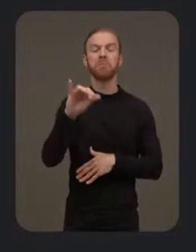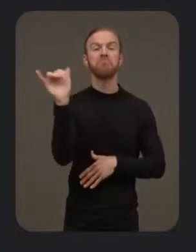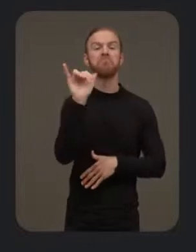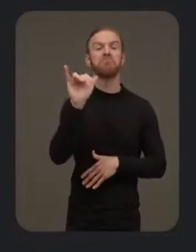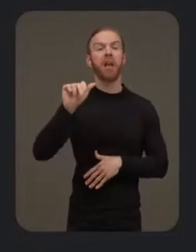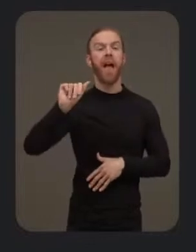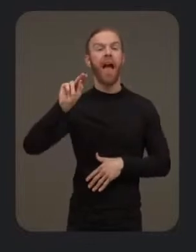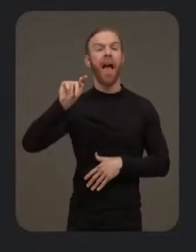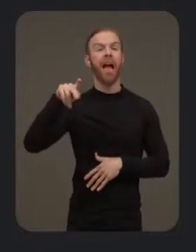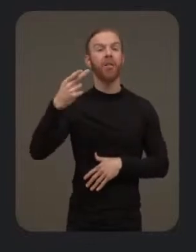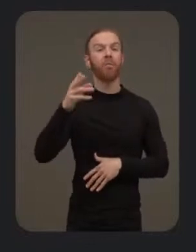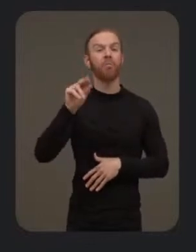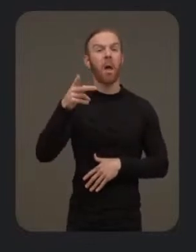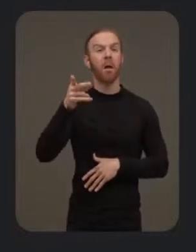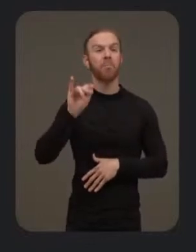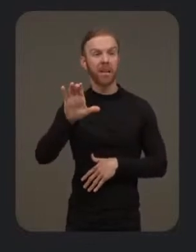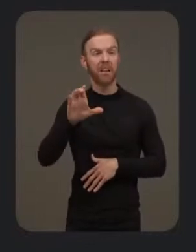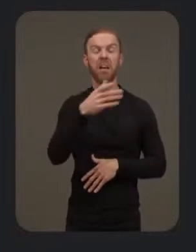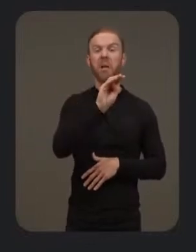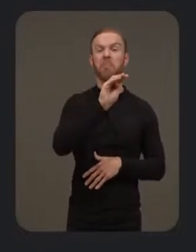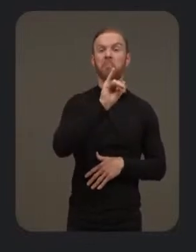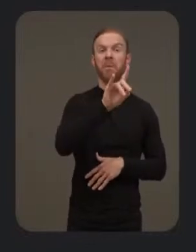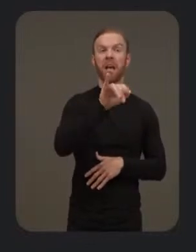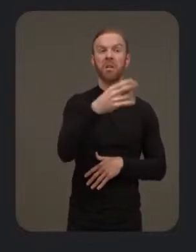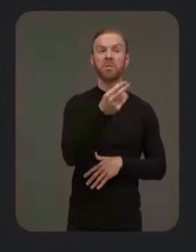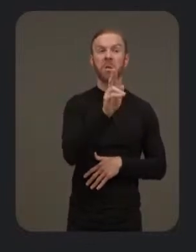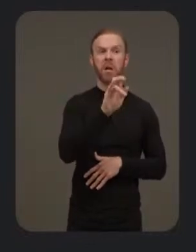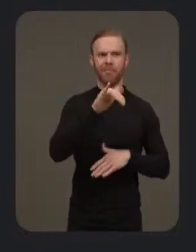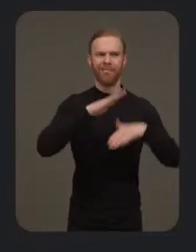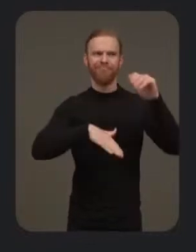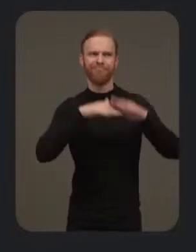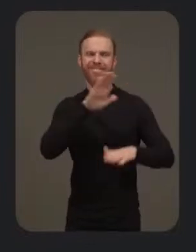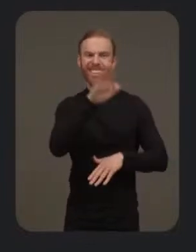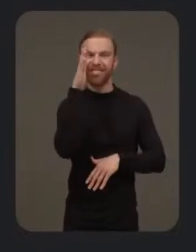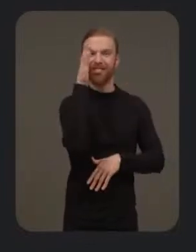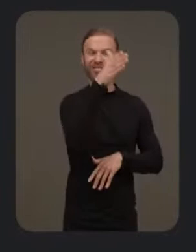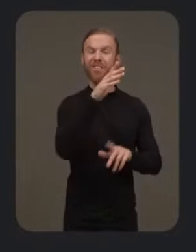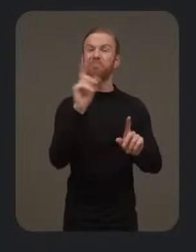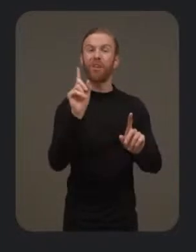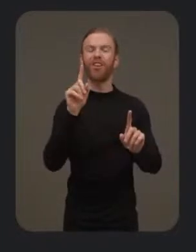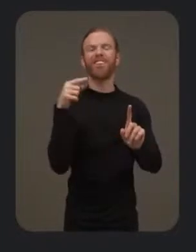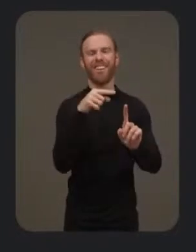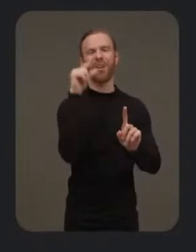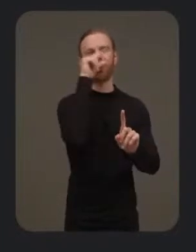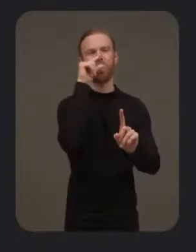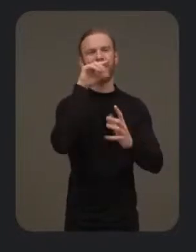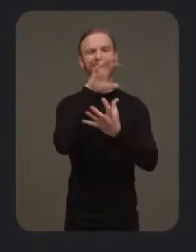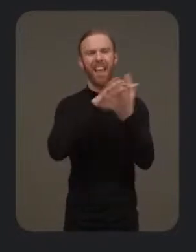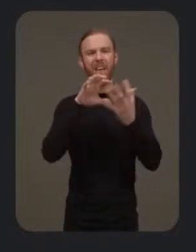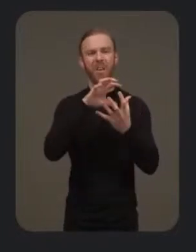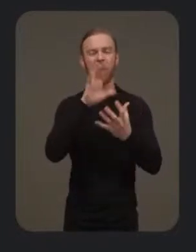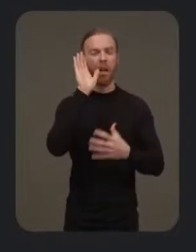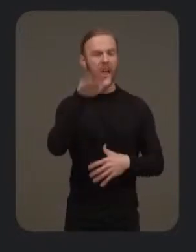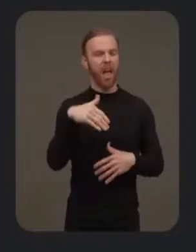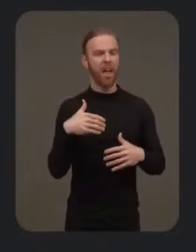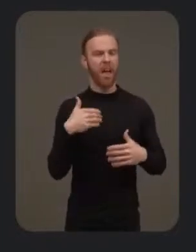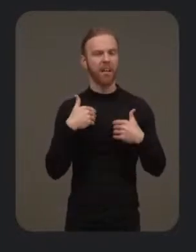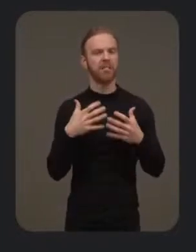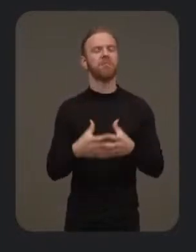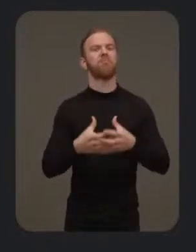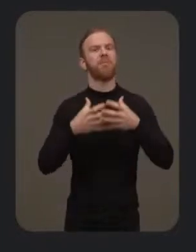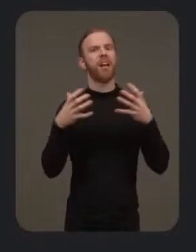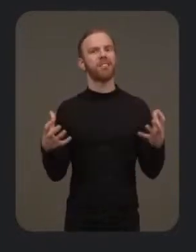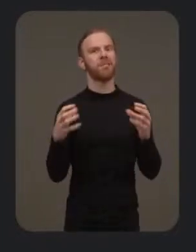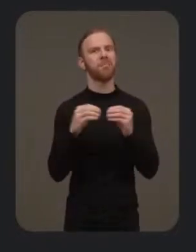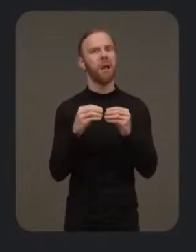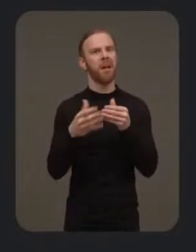like Anthropic and Midjourney to build their future on Google Cloud. And yes, there's so much more